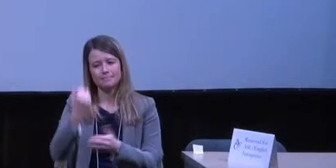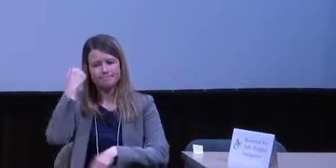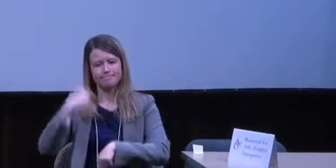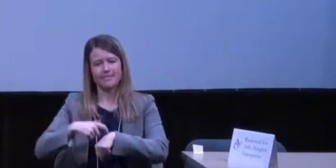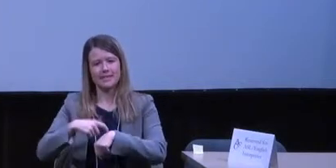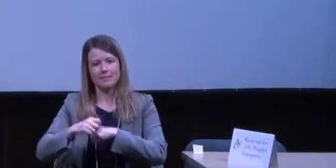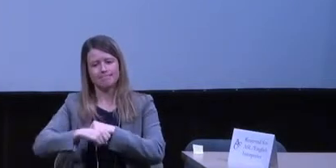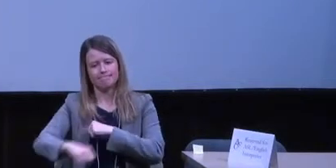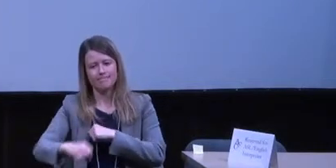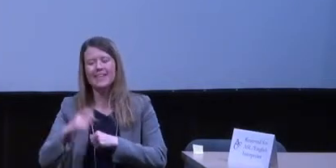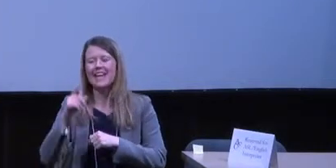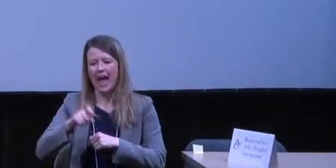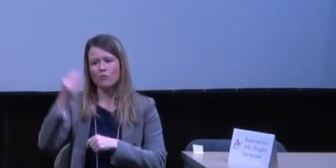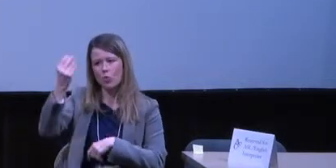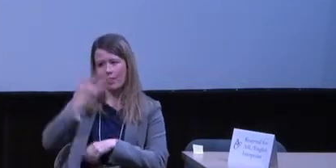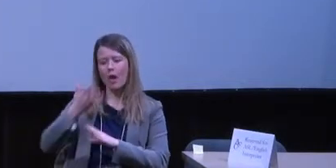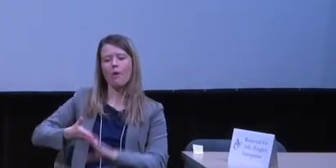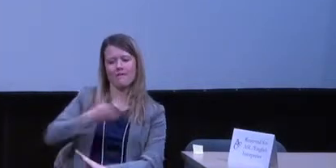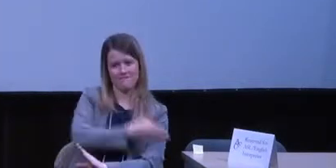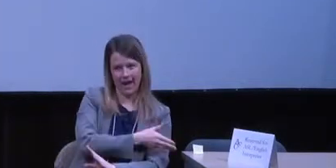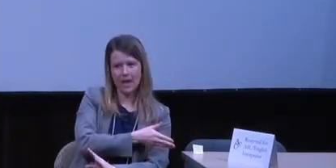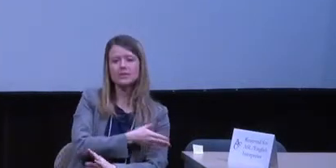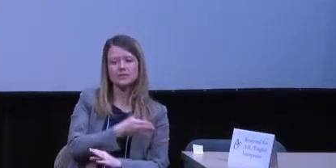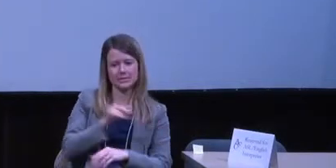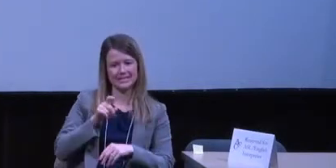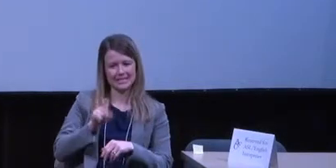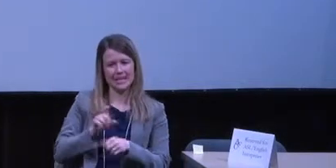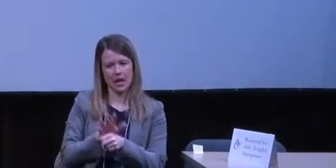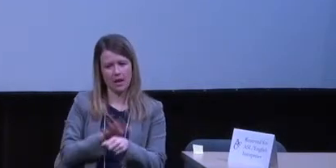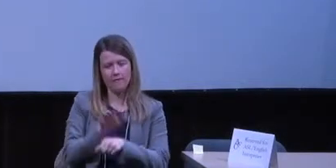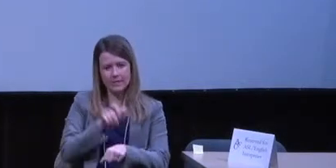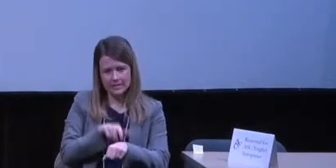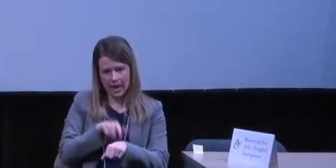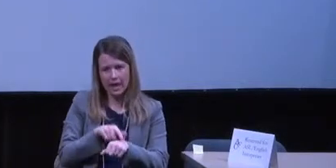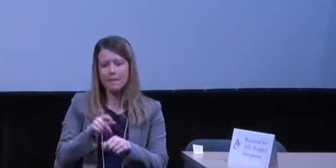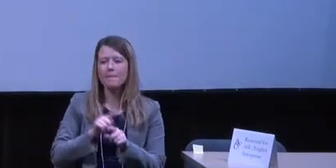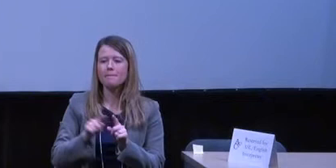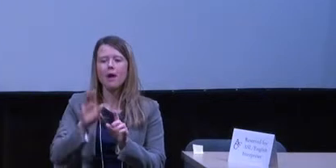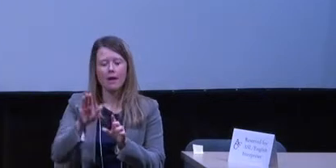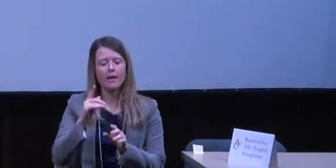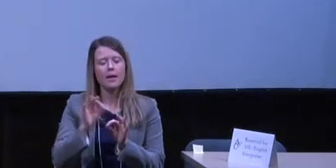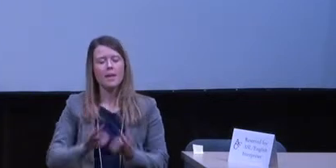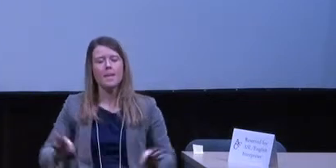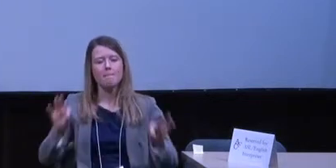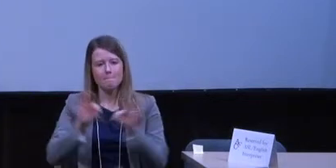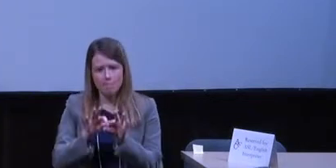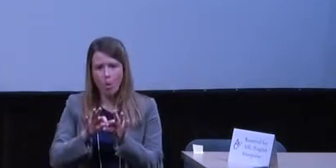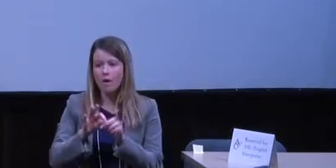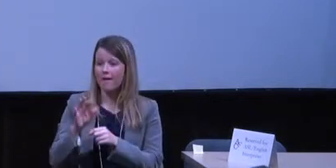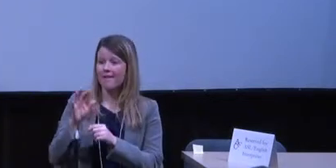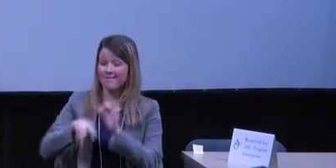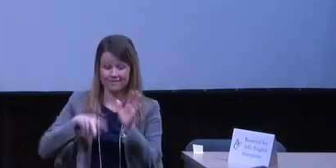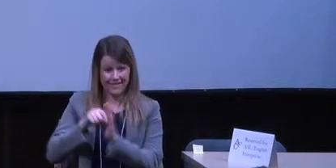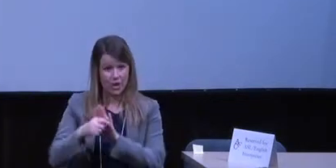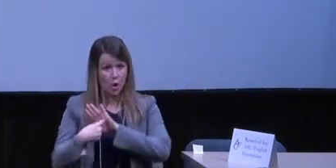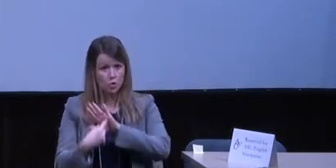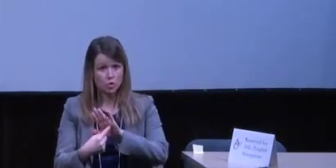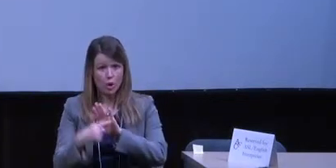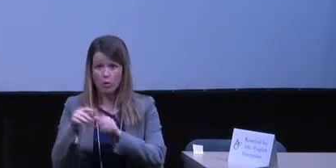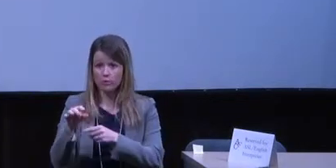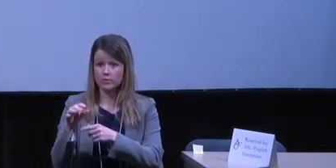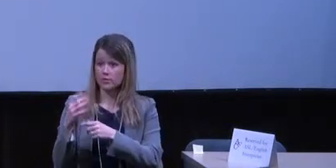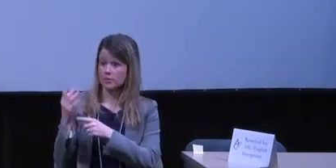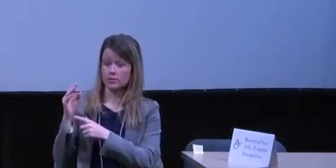that, an advance notice. But it's really important that we're not showing any content in class that doesn't provide closed